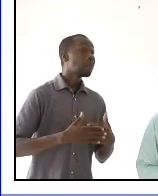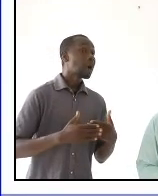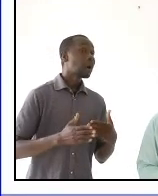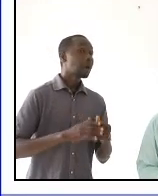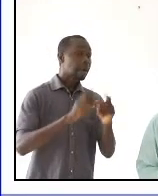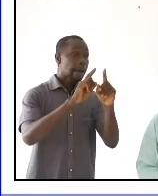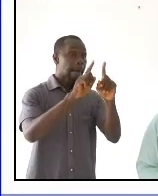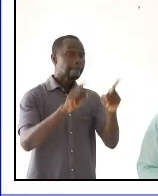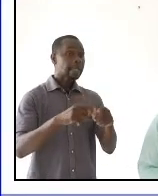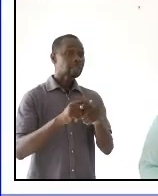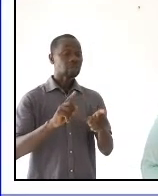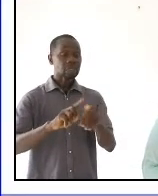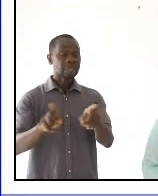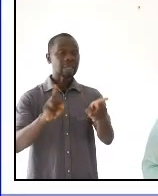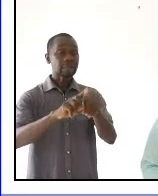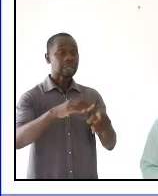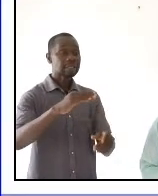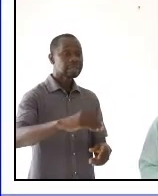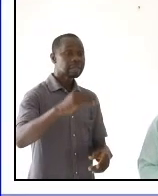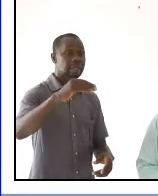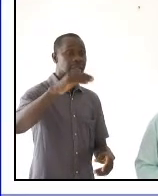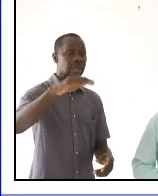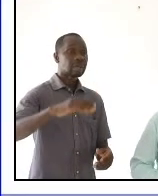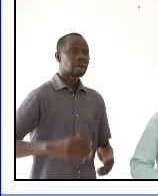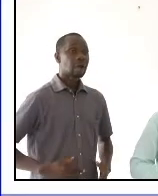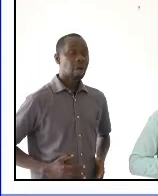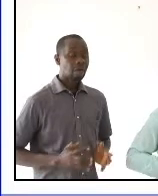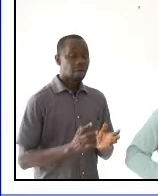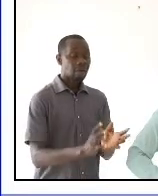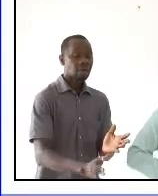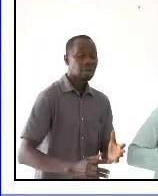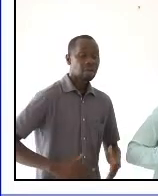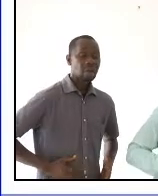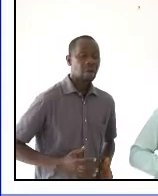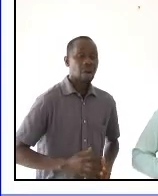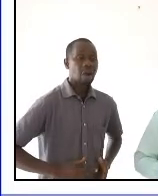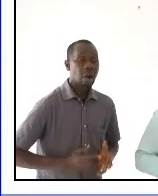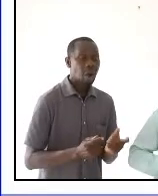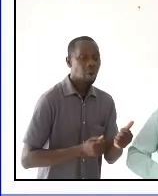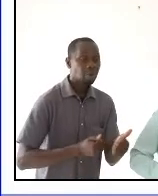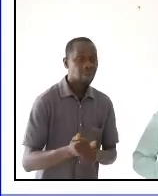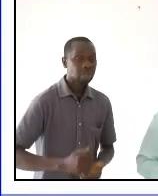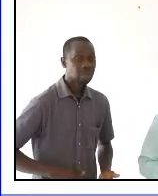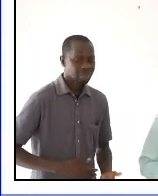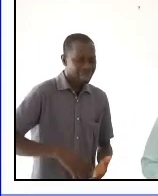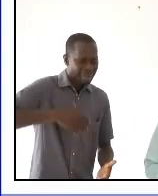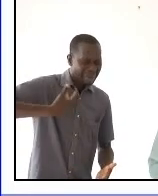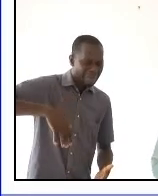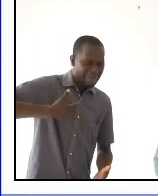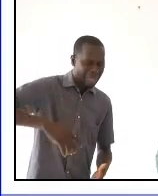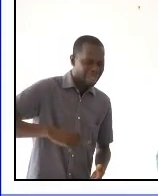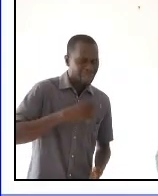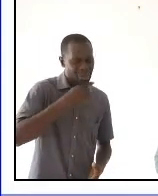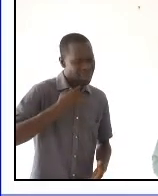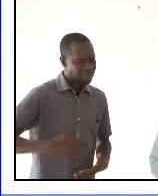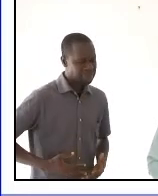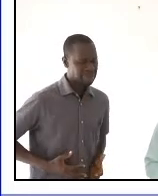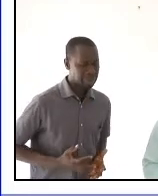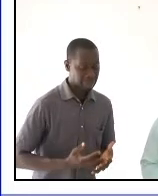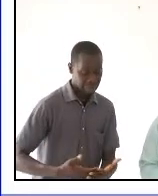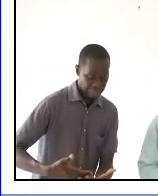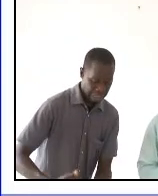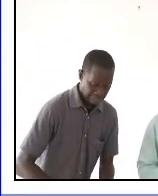you the different stages of labor. Labor is the process and the pains that, of course, mothers go